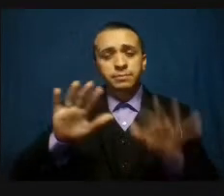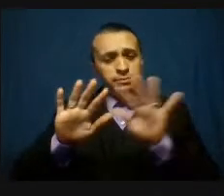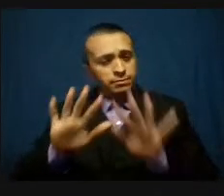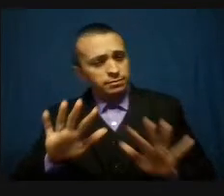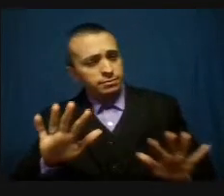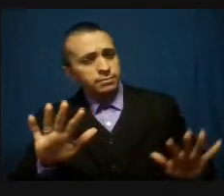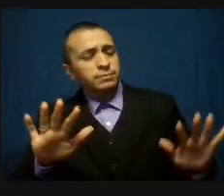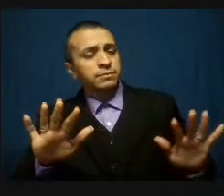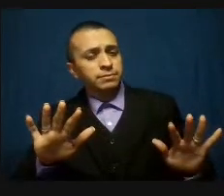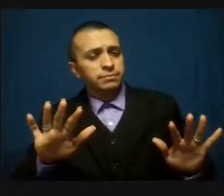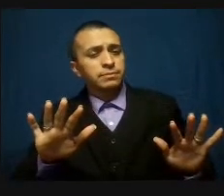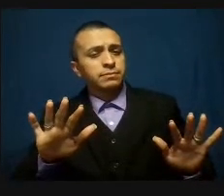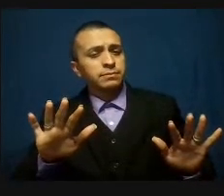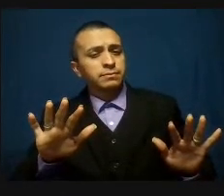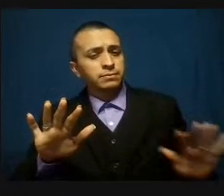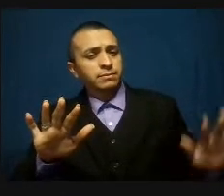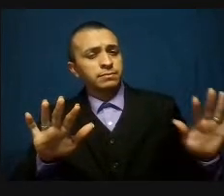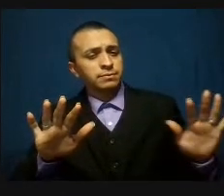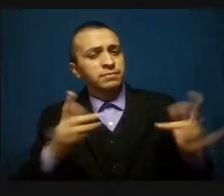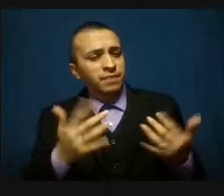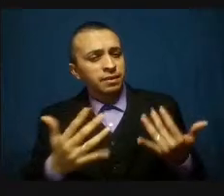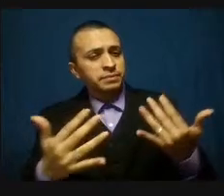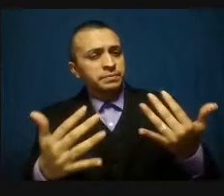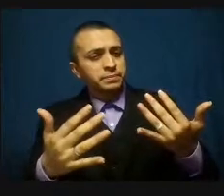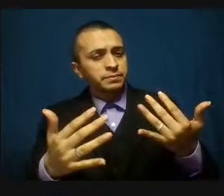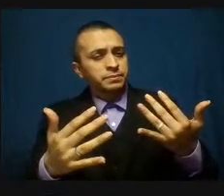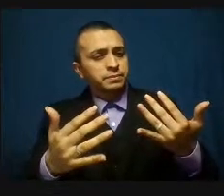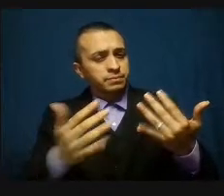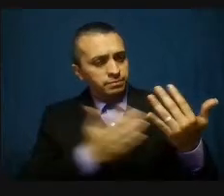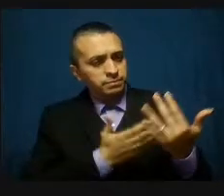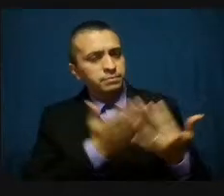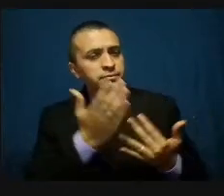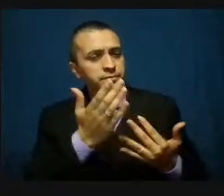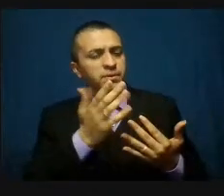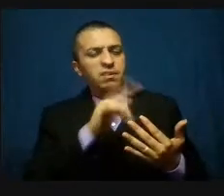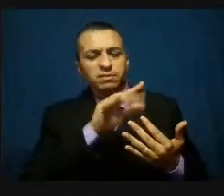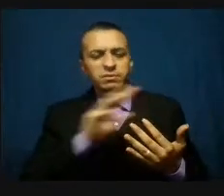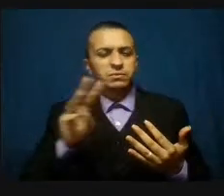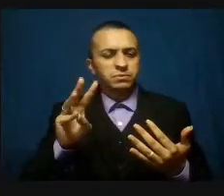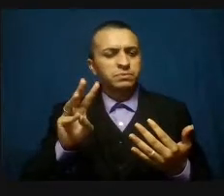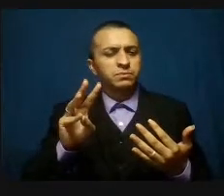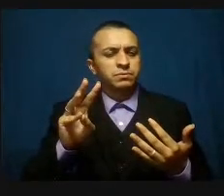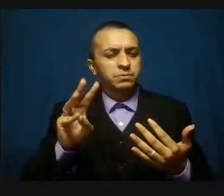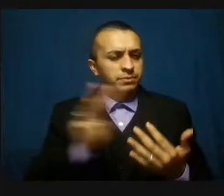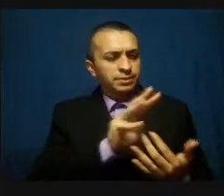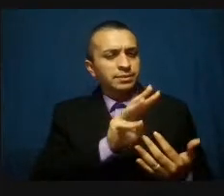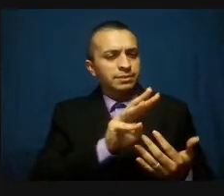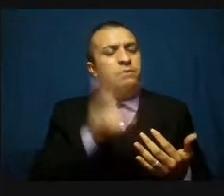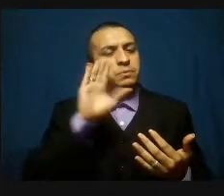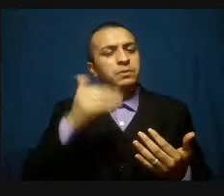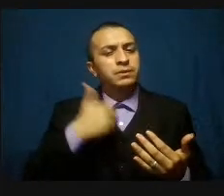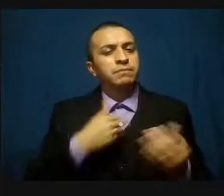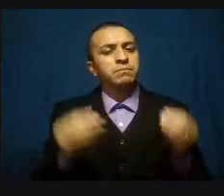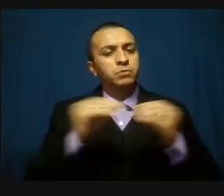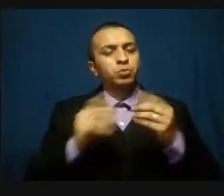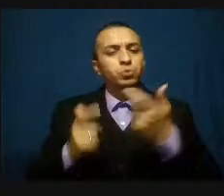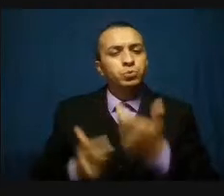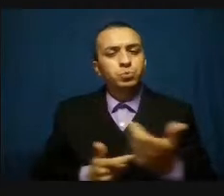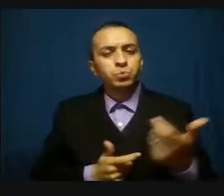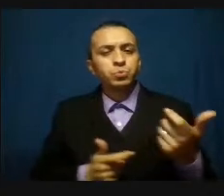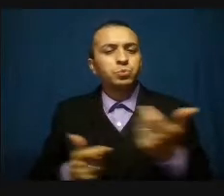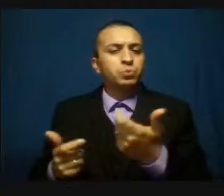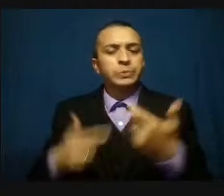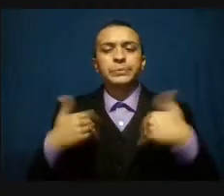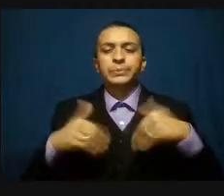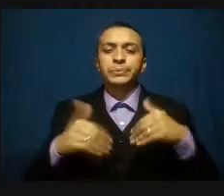fire, all the way up through that area, they're doing all suppression repair through there. Whole lines held very well